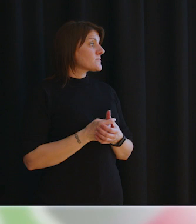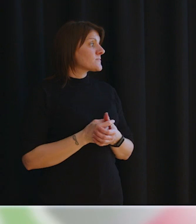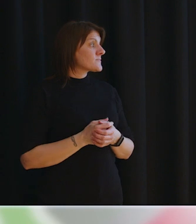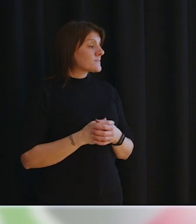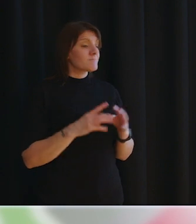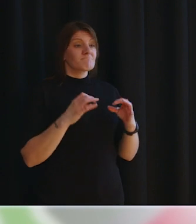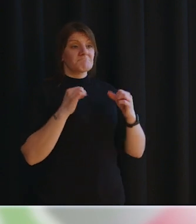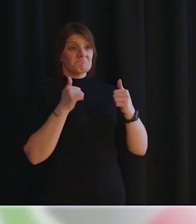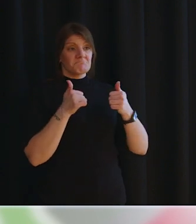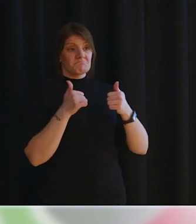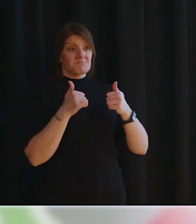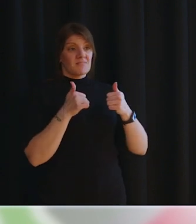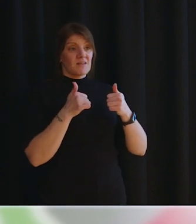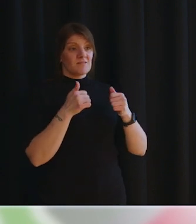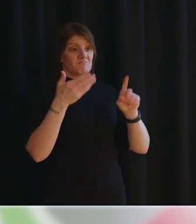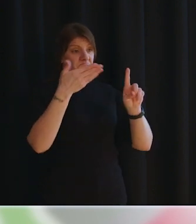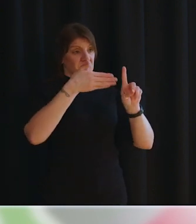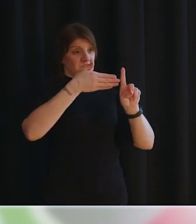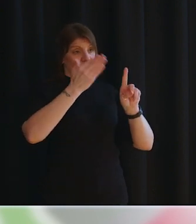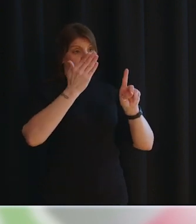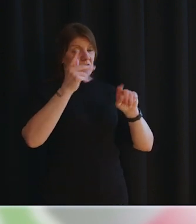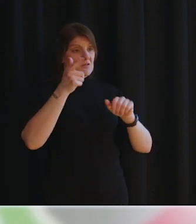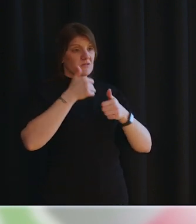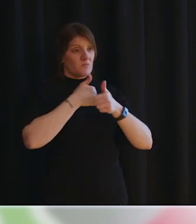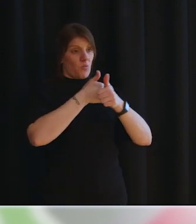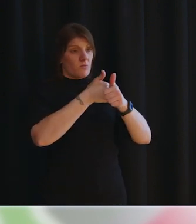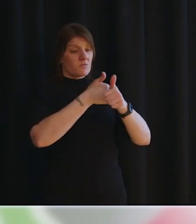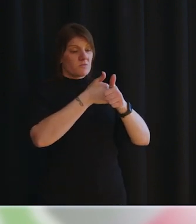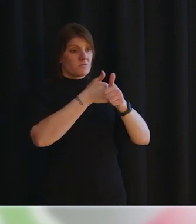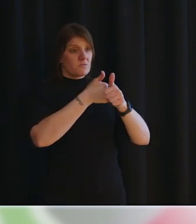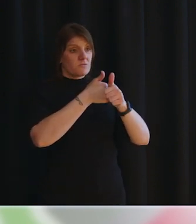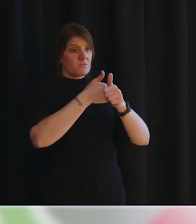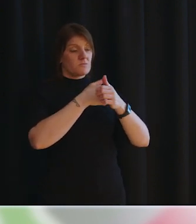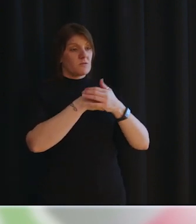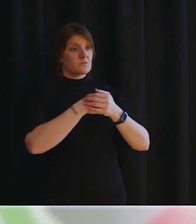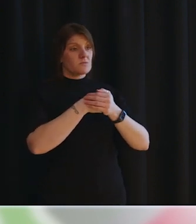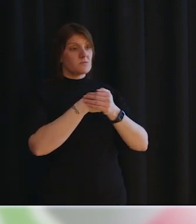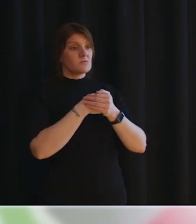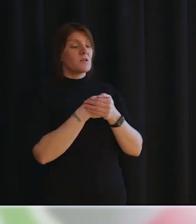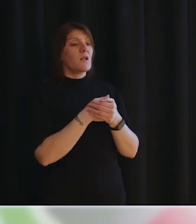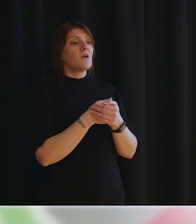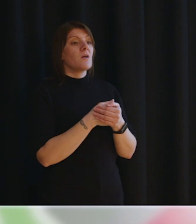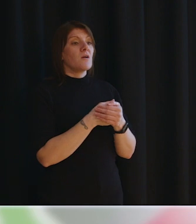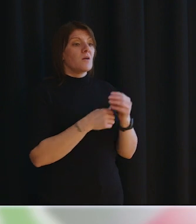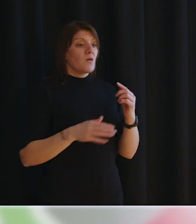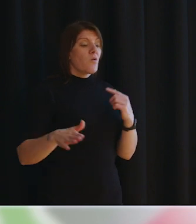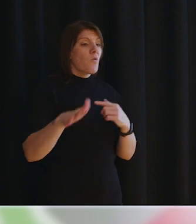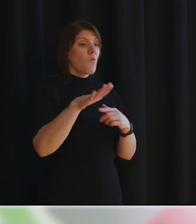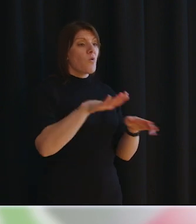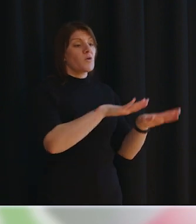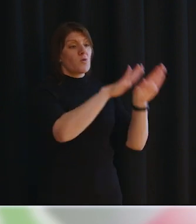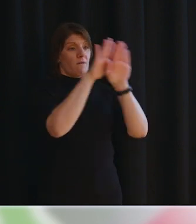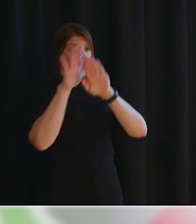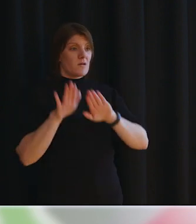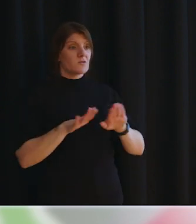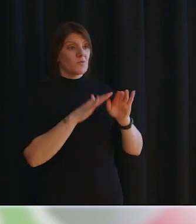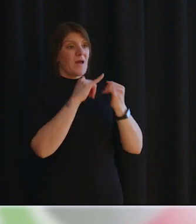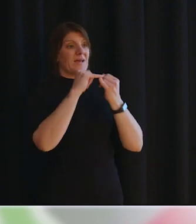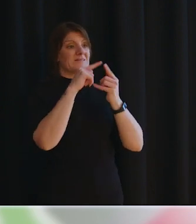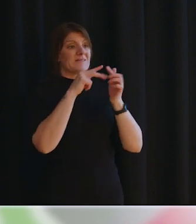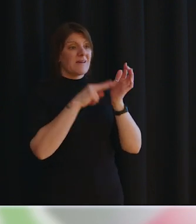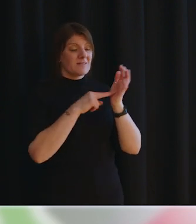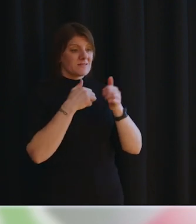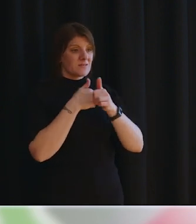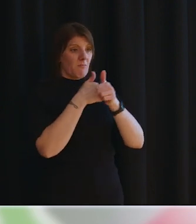Yes, so targeted support. So it's that child will still receive all the universal and the SEN support,